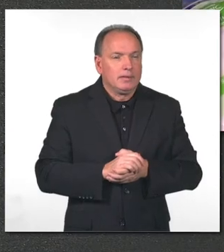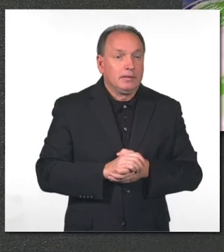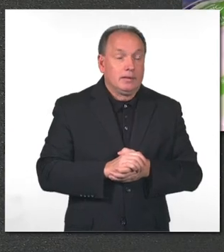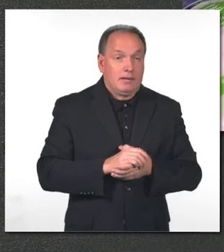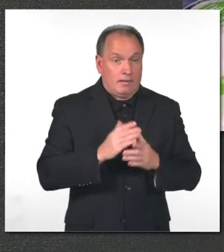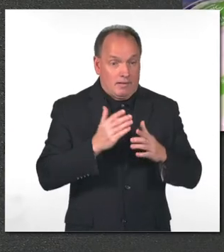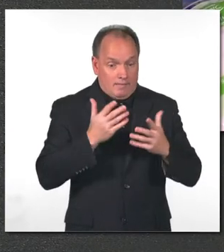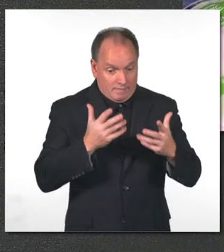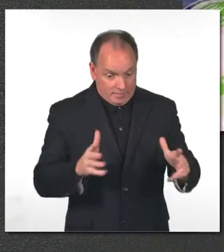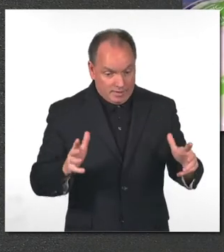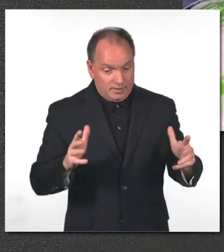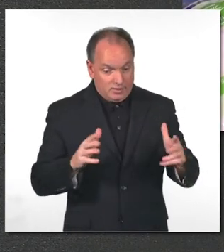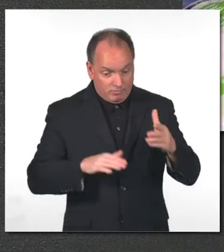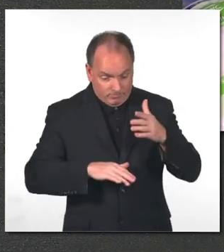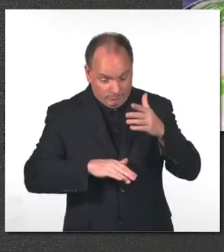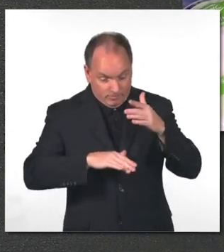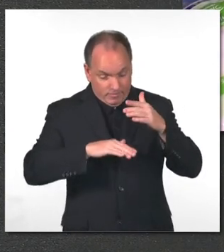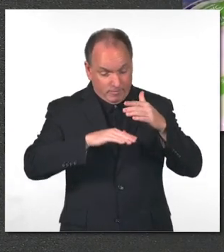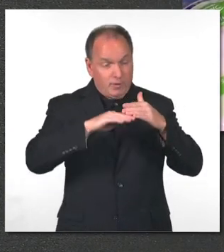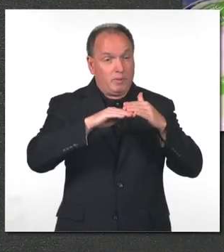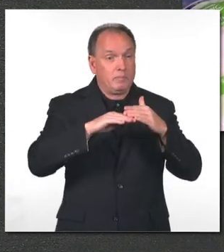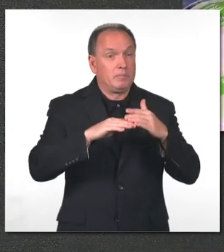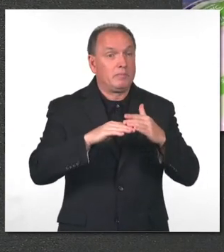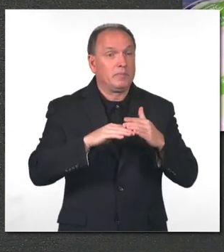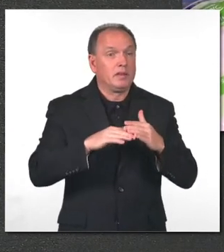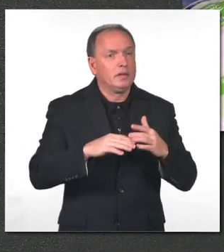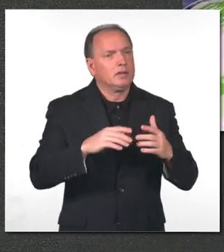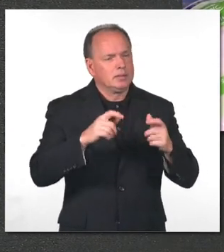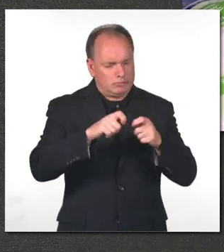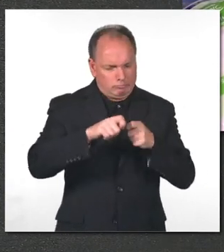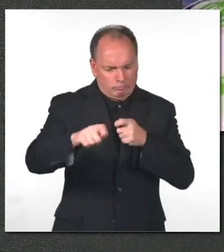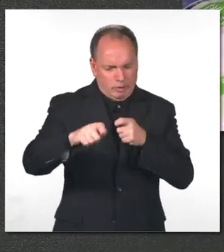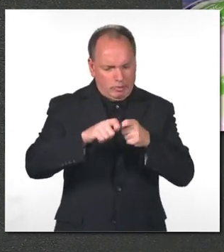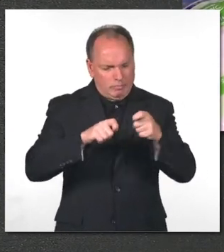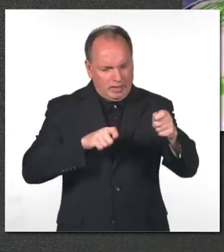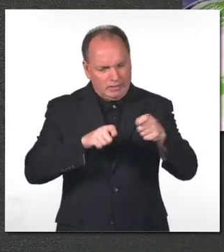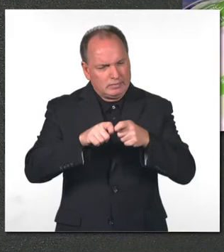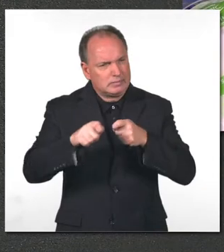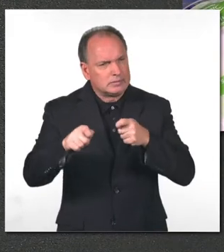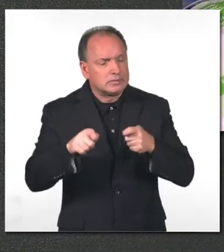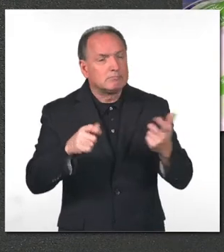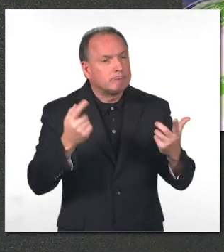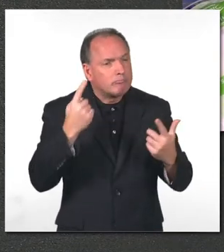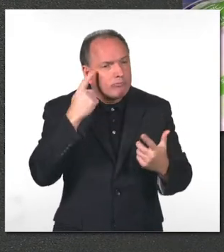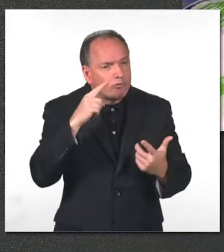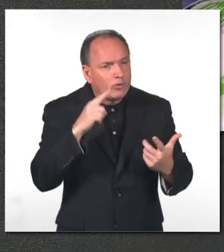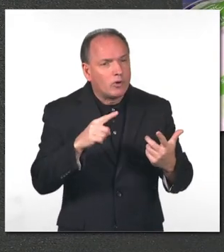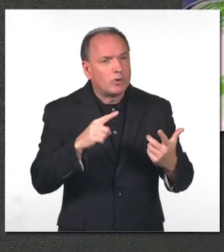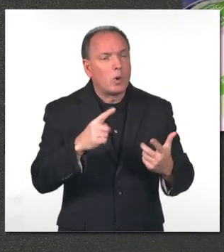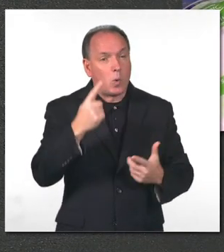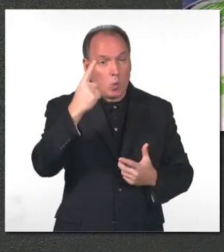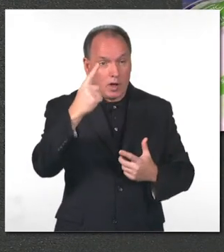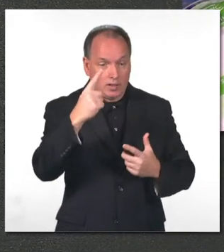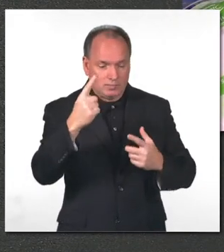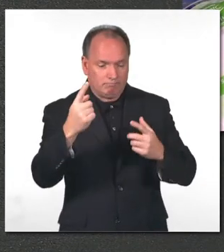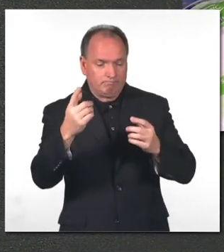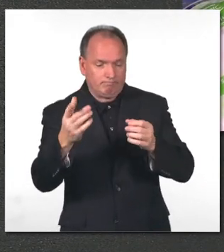And after you do that, you have two rubber bands. So you're gonna take the rubber bands,